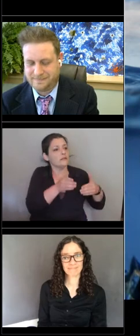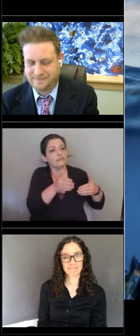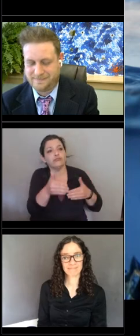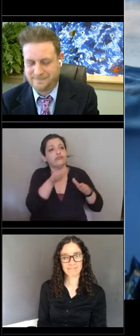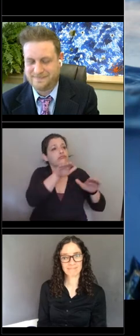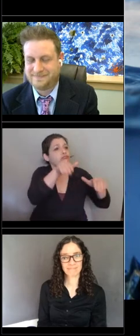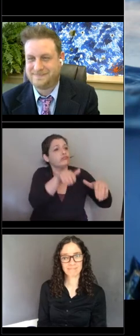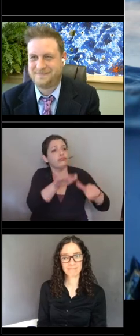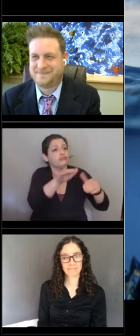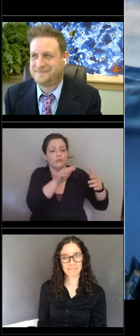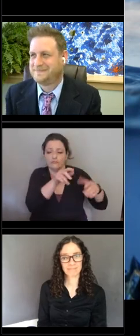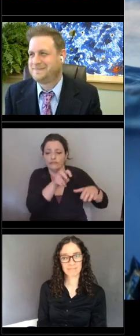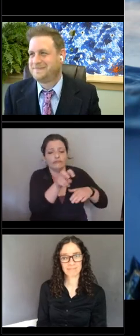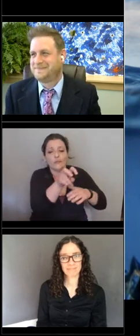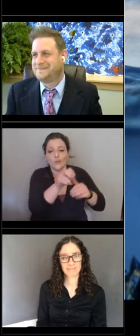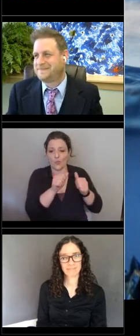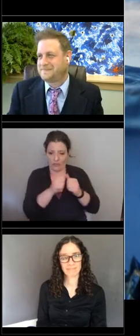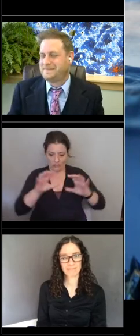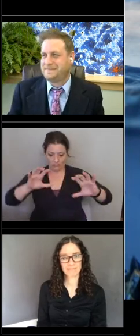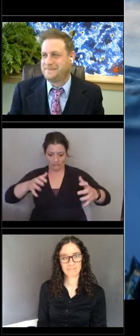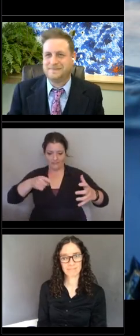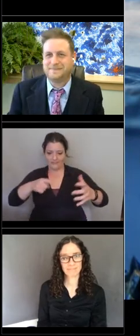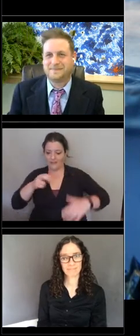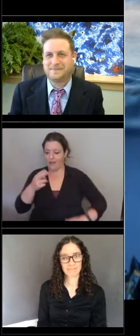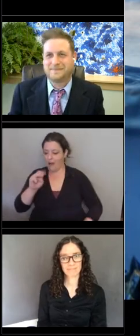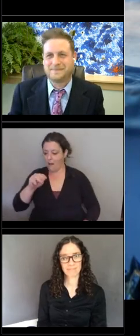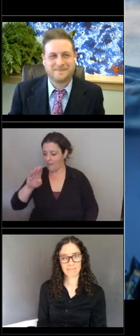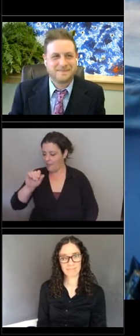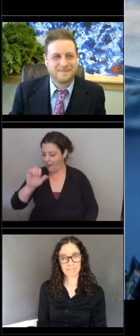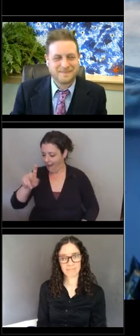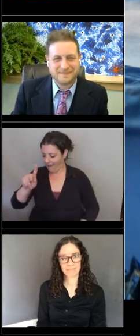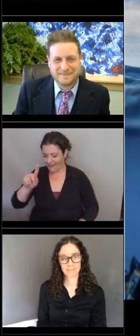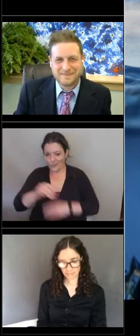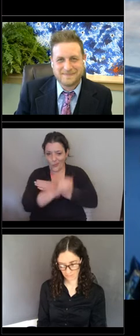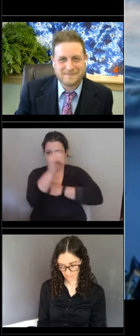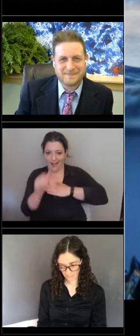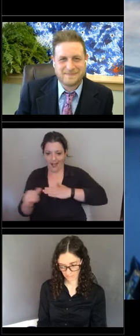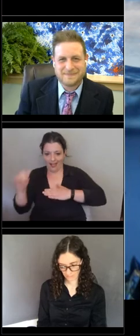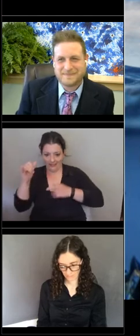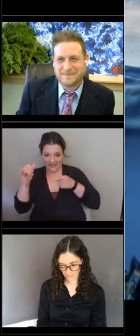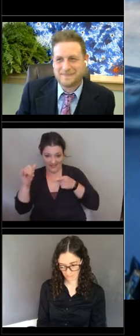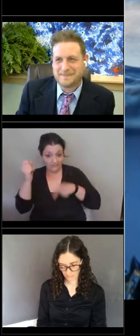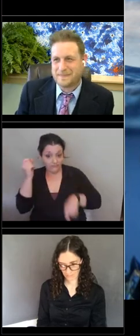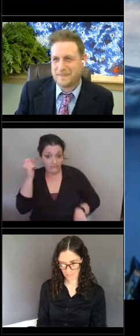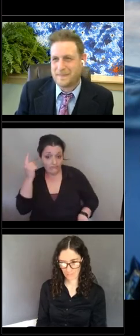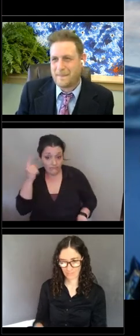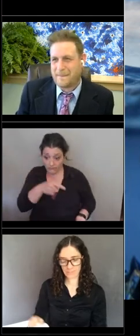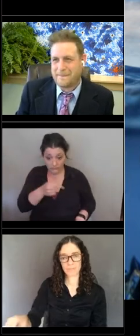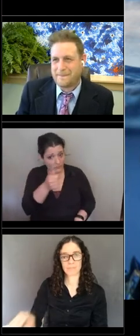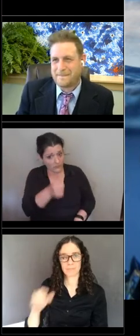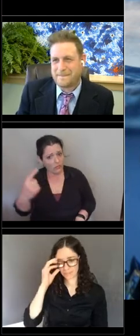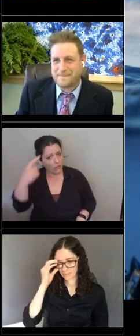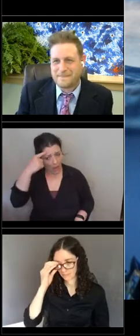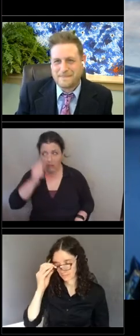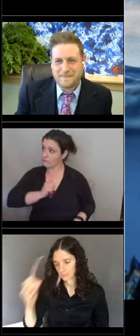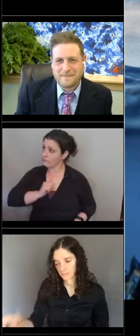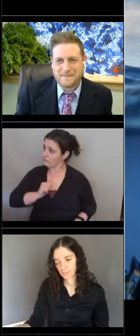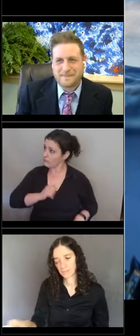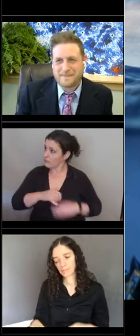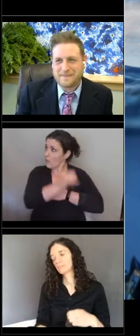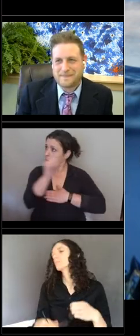ecologists who had come to take samples. And so because he equated being human with marine environment and marine science, he decided